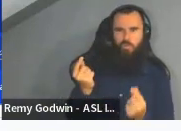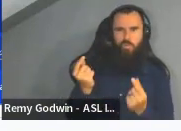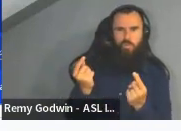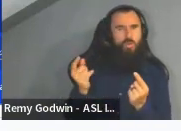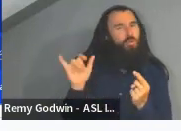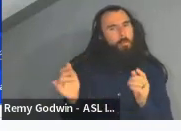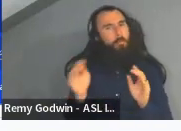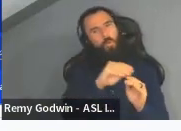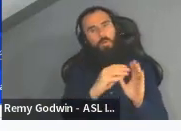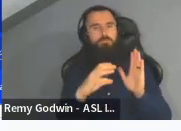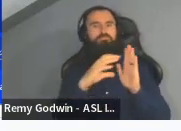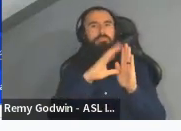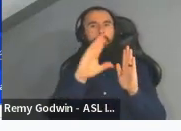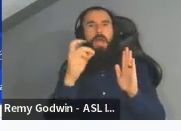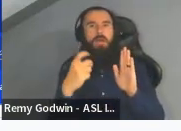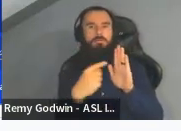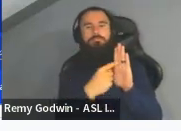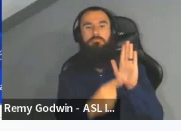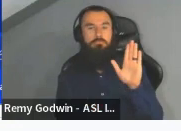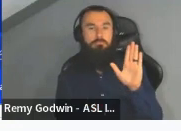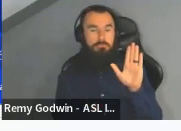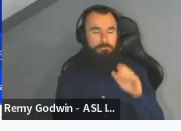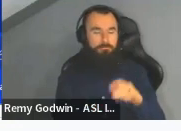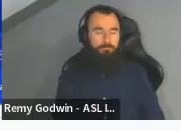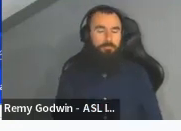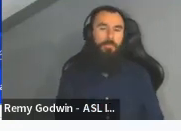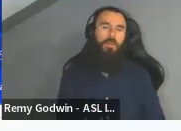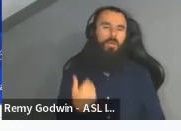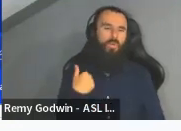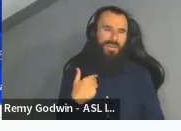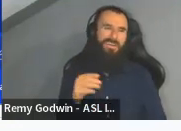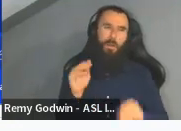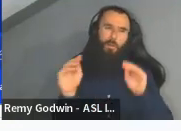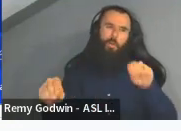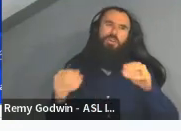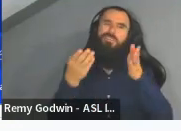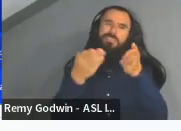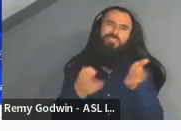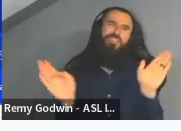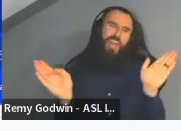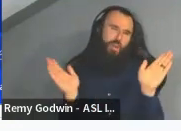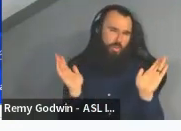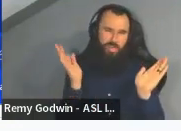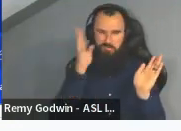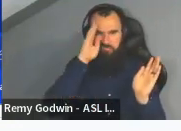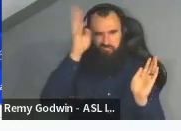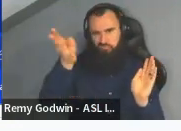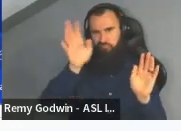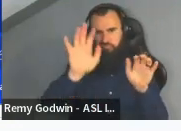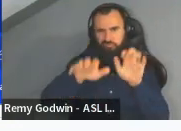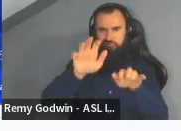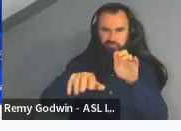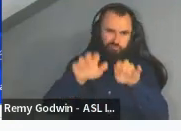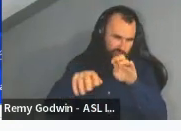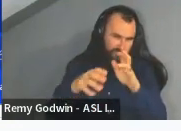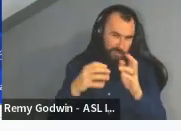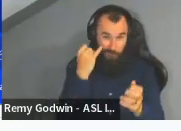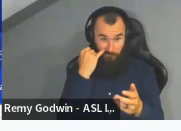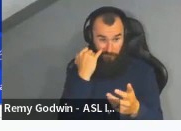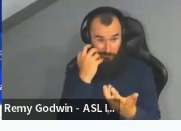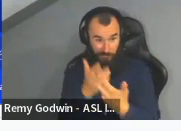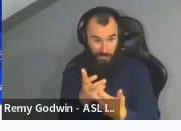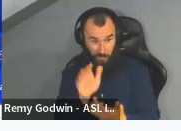box. And we filled kind of like an overall, we've already filled that with something that if it fits